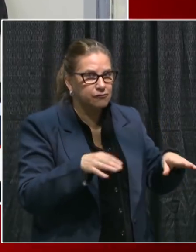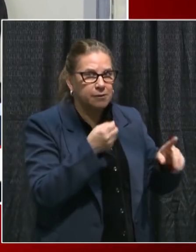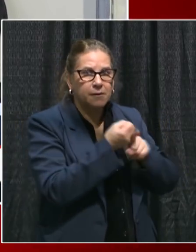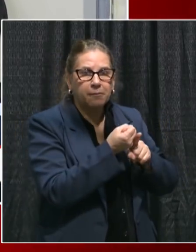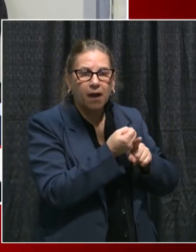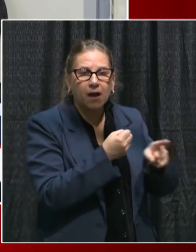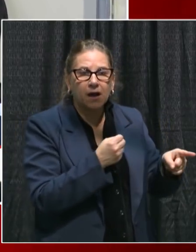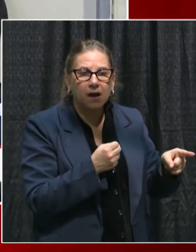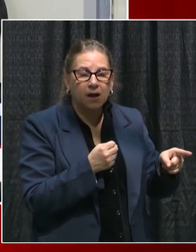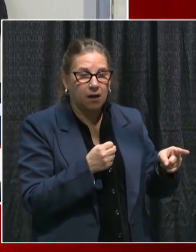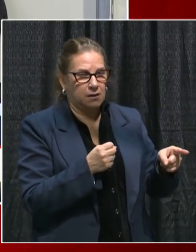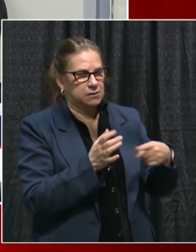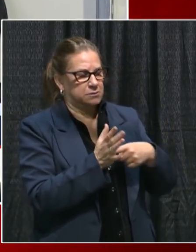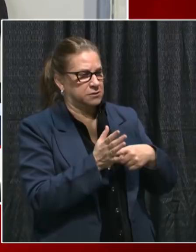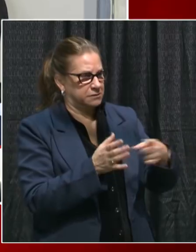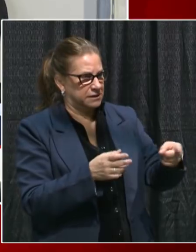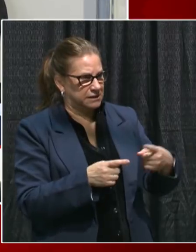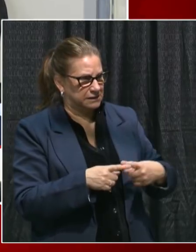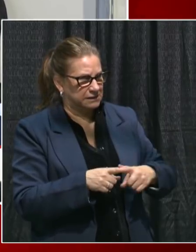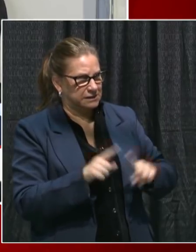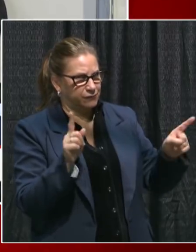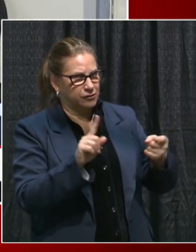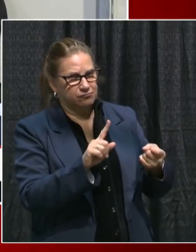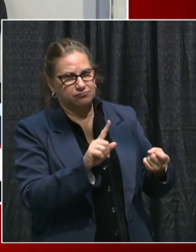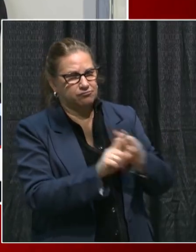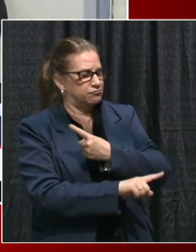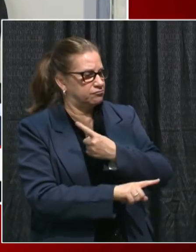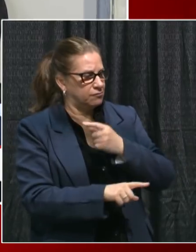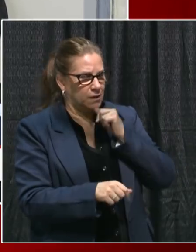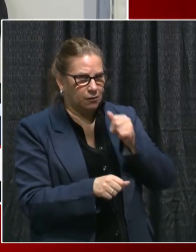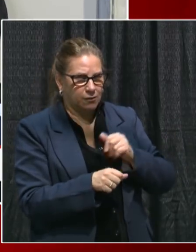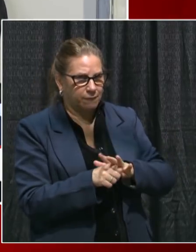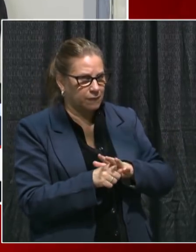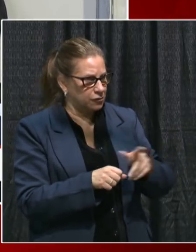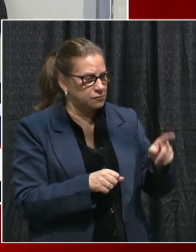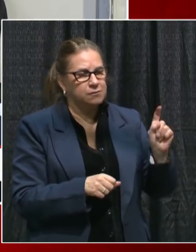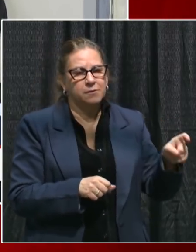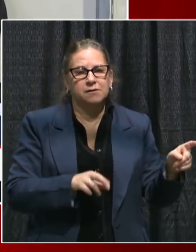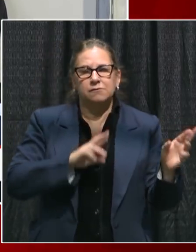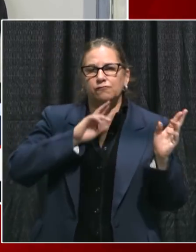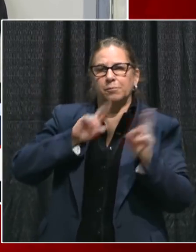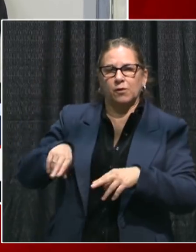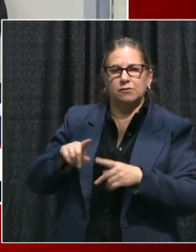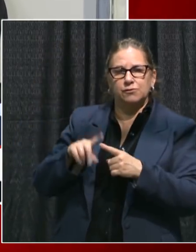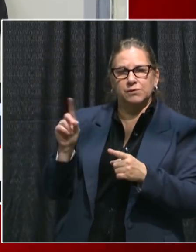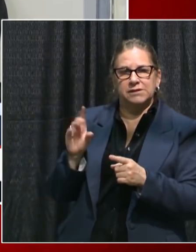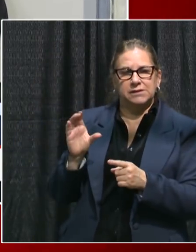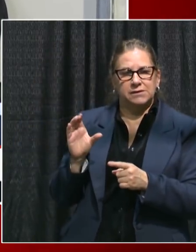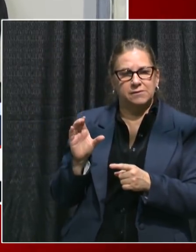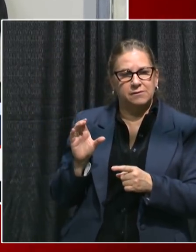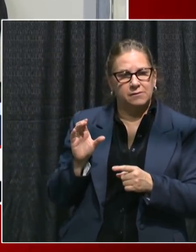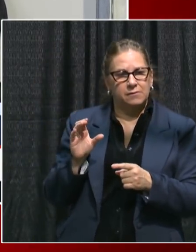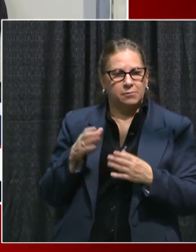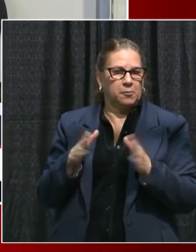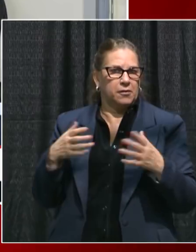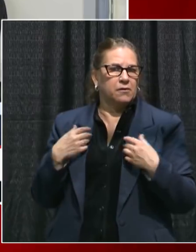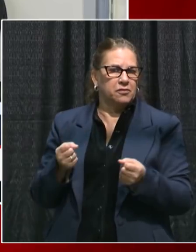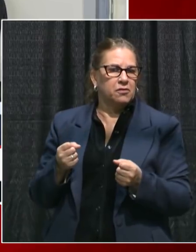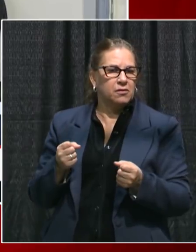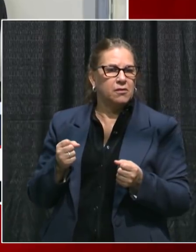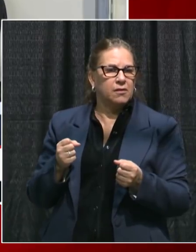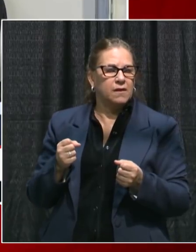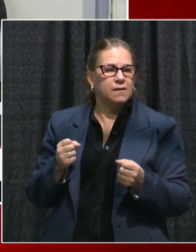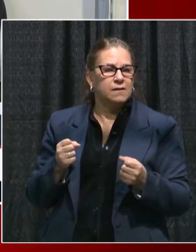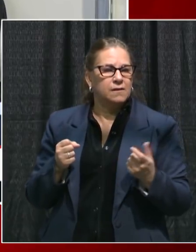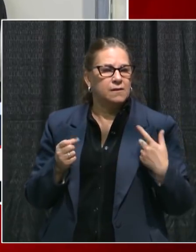are required to be reported to the district. Is similar to the health alert notice that we sent out back